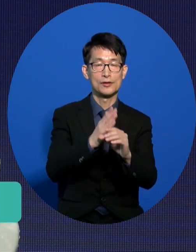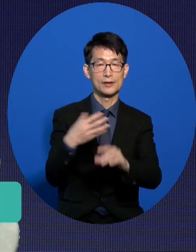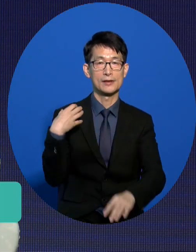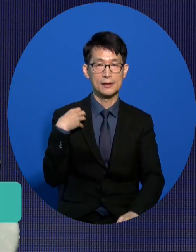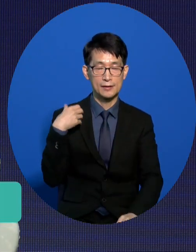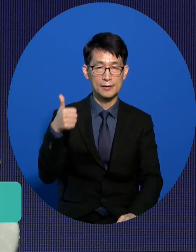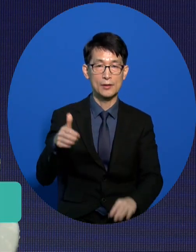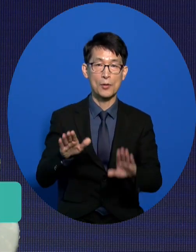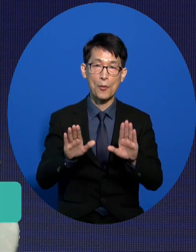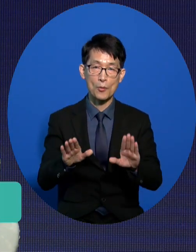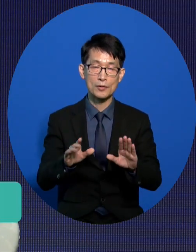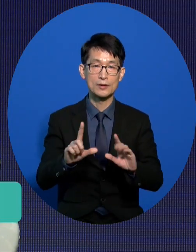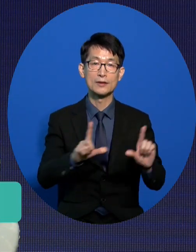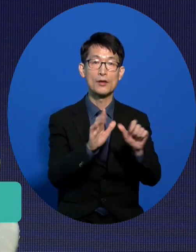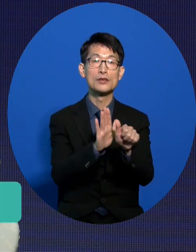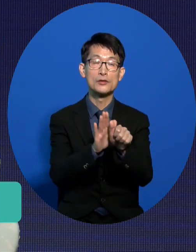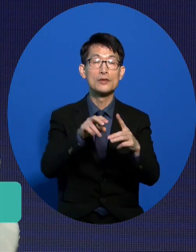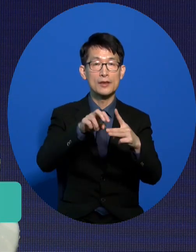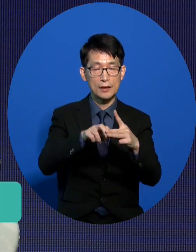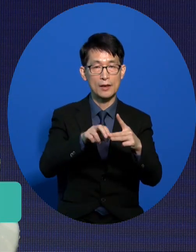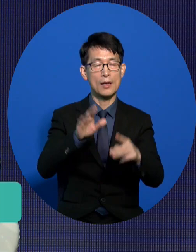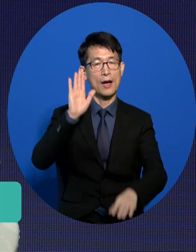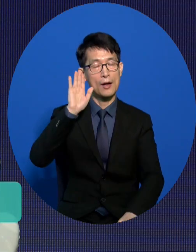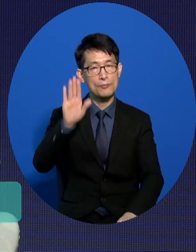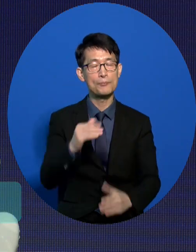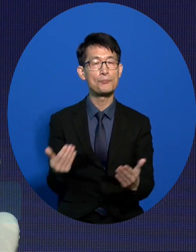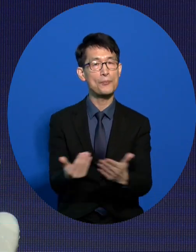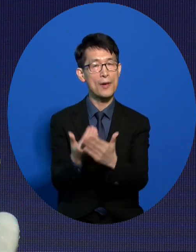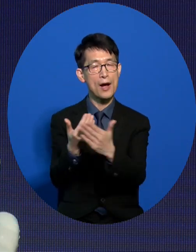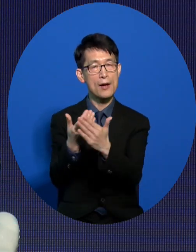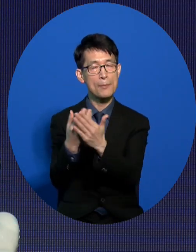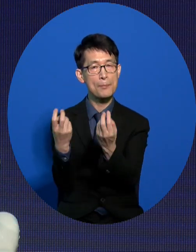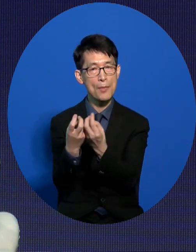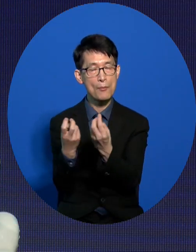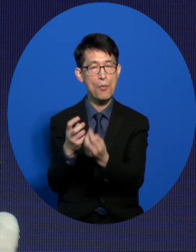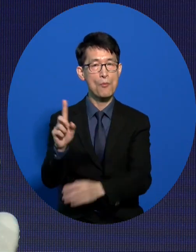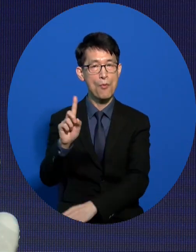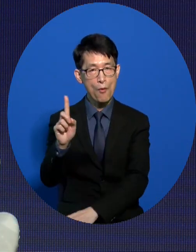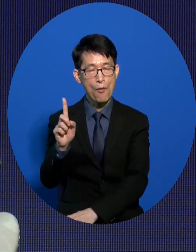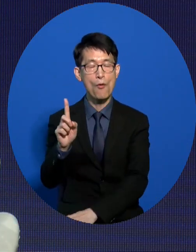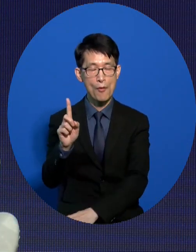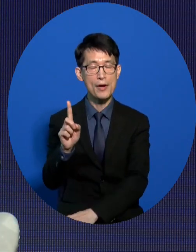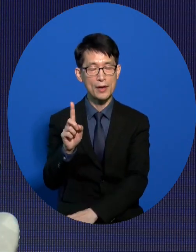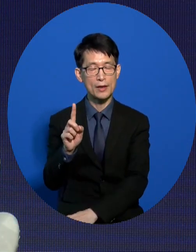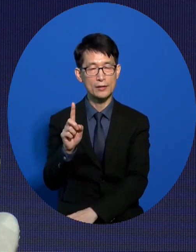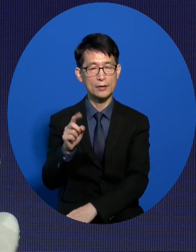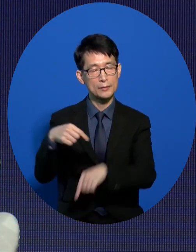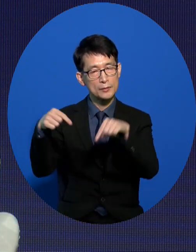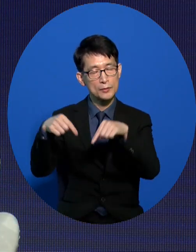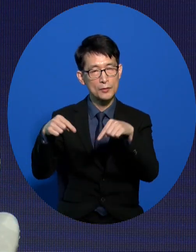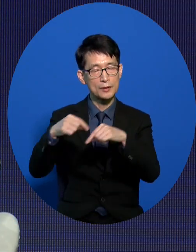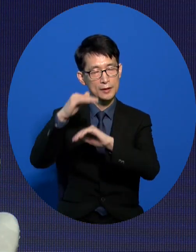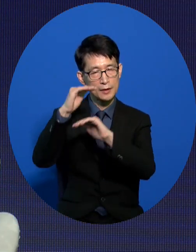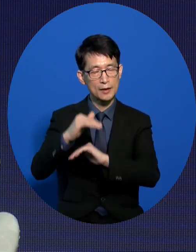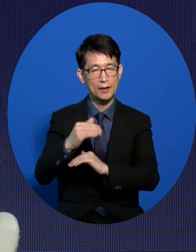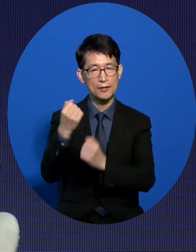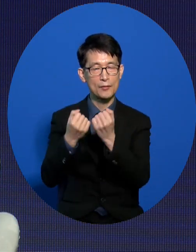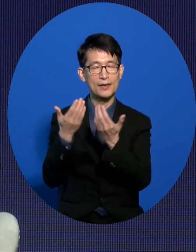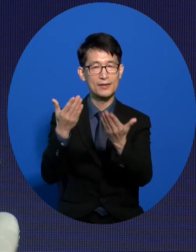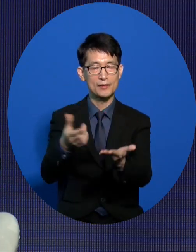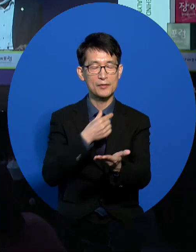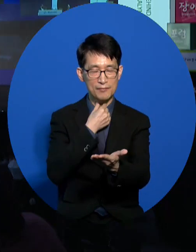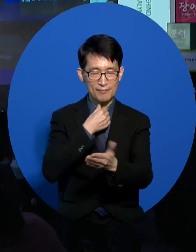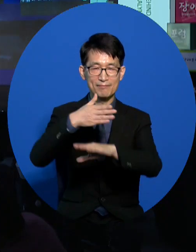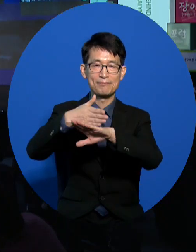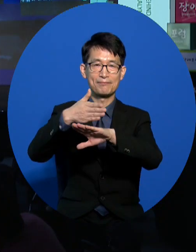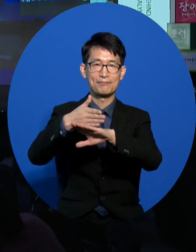I also run a living support center and Transport Support Center here in Gangwon-do,